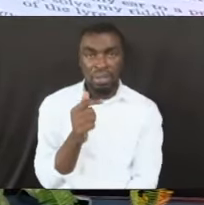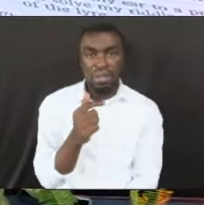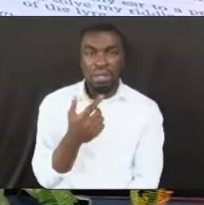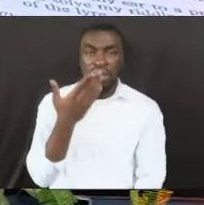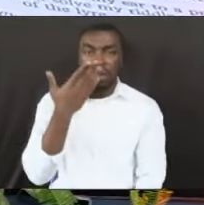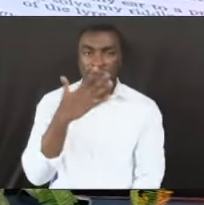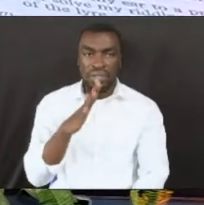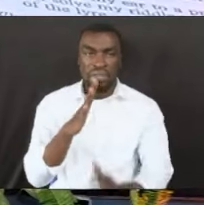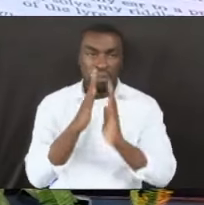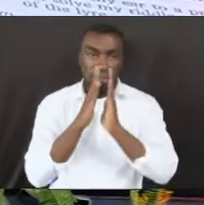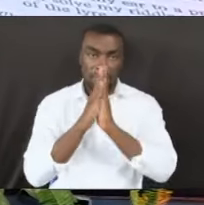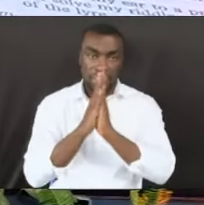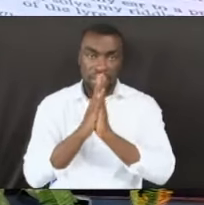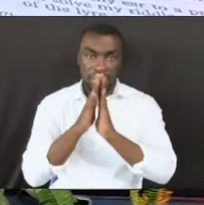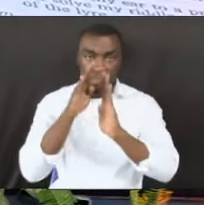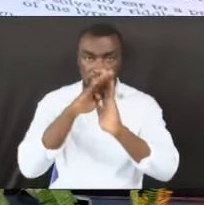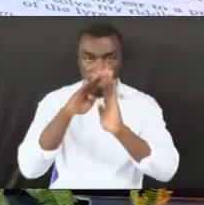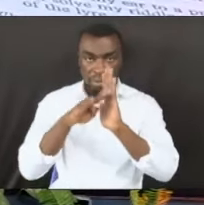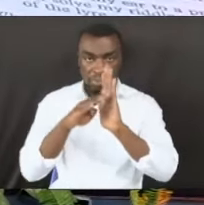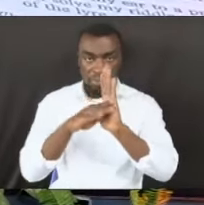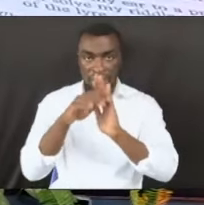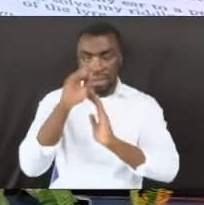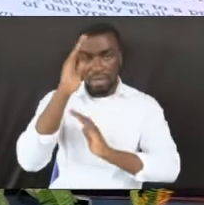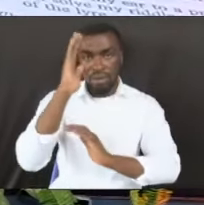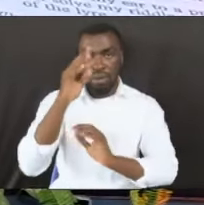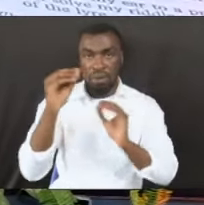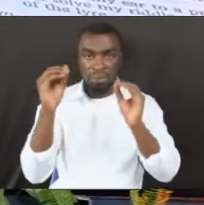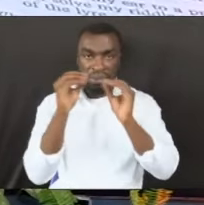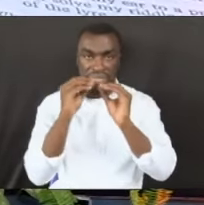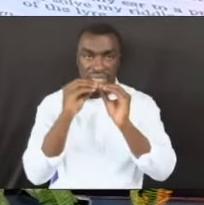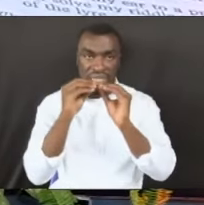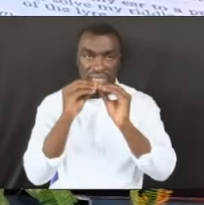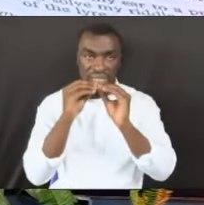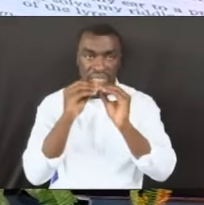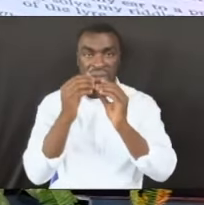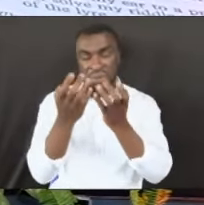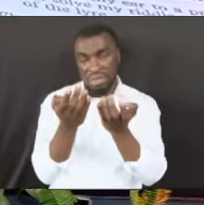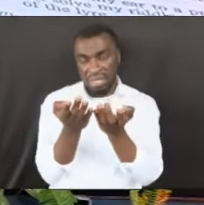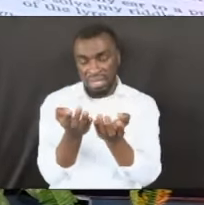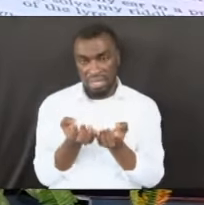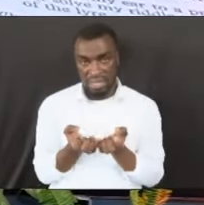prayer session, and God will meet us at the point of our needs.